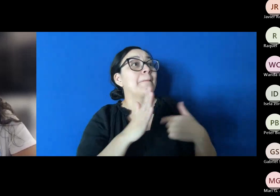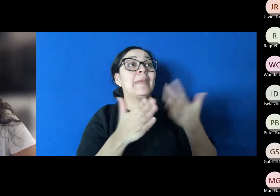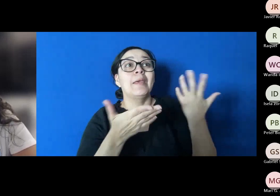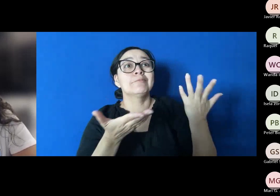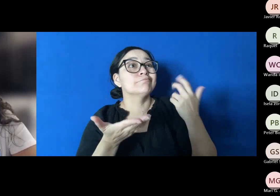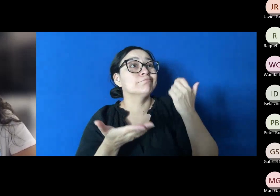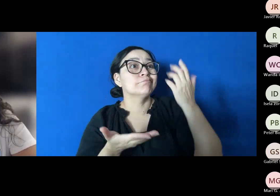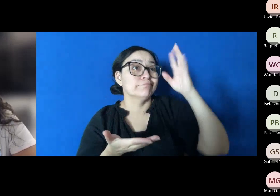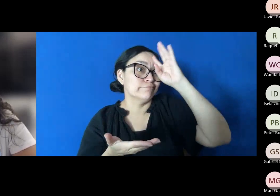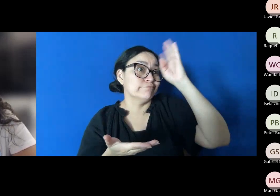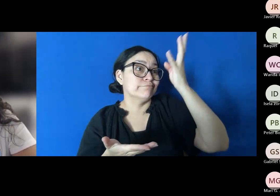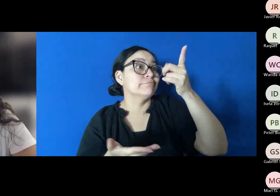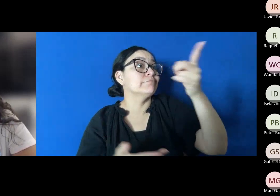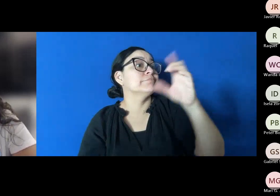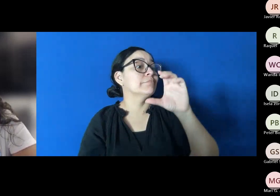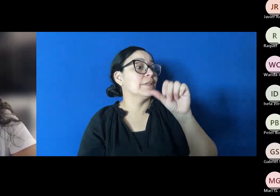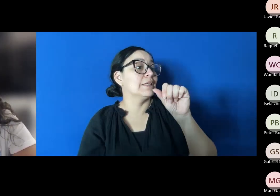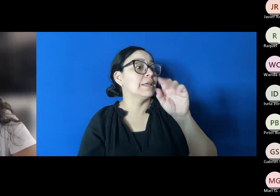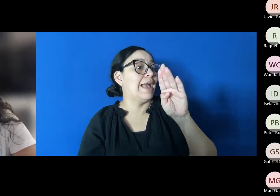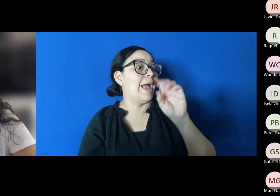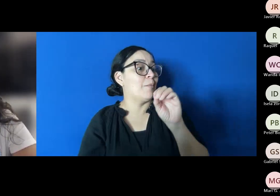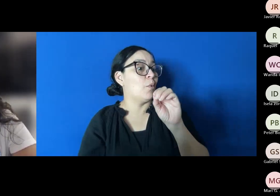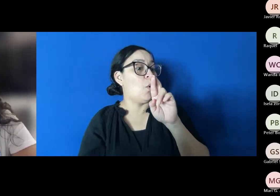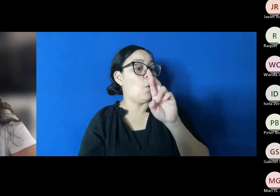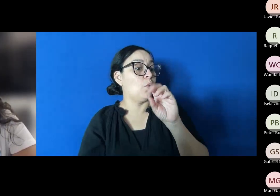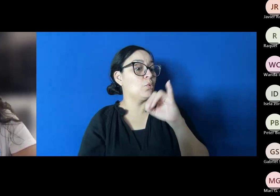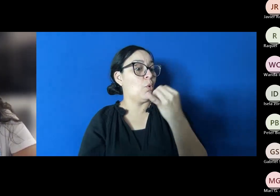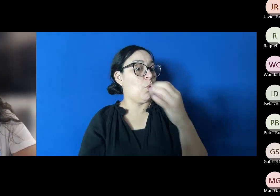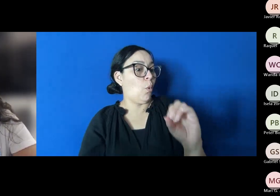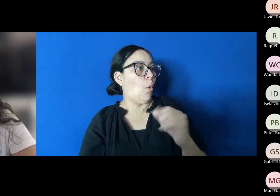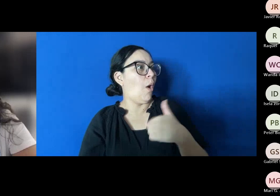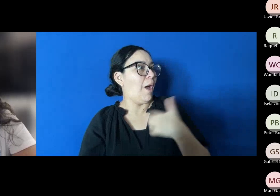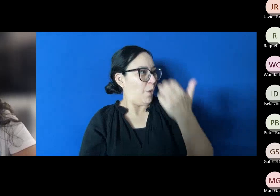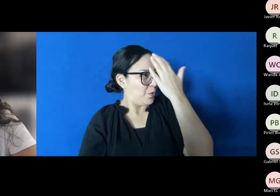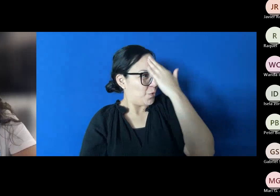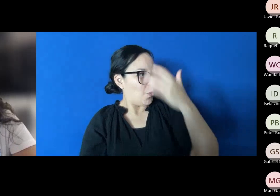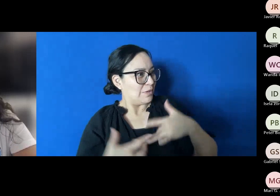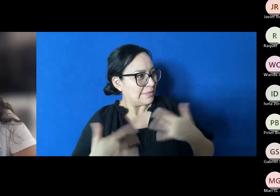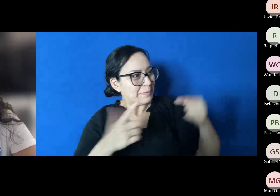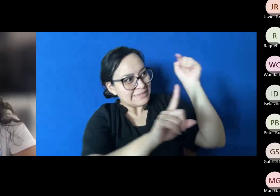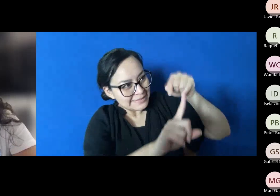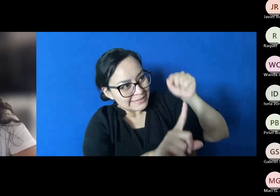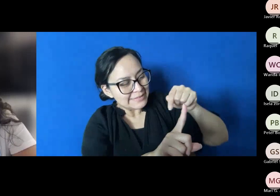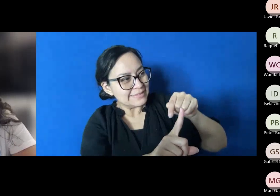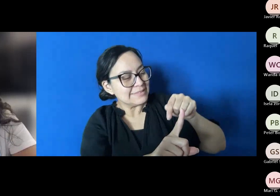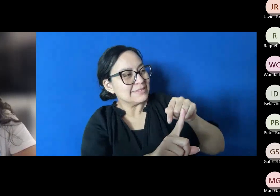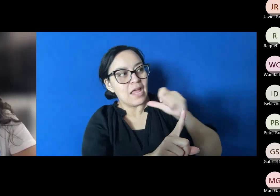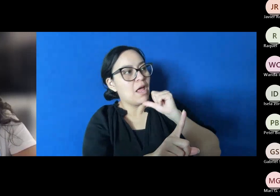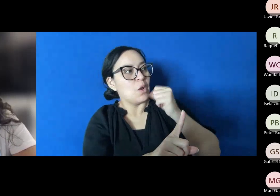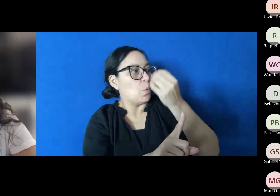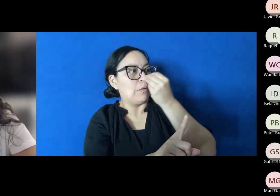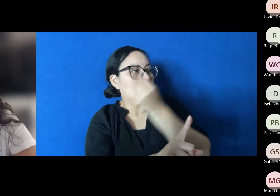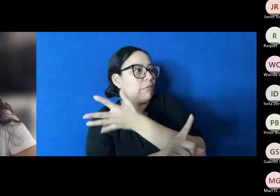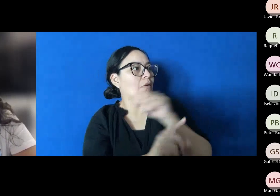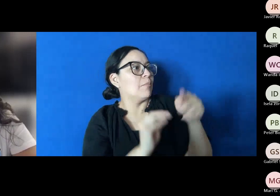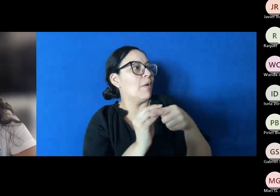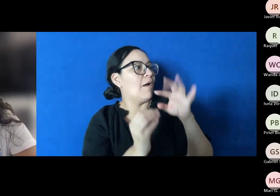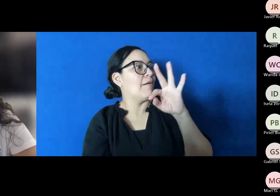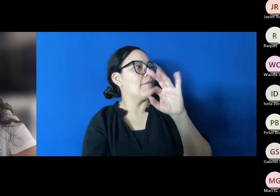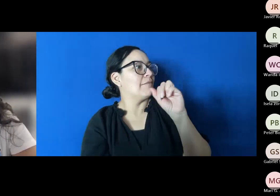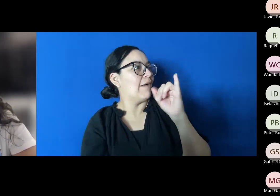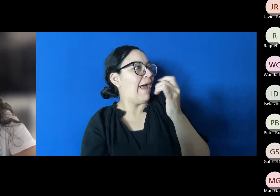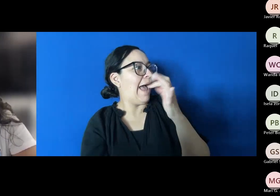that I am in Cabo Rojo. I want to know what's happening in Cabo Rojo, not what's happening in Fajardo. I don't